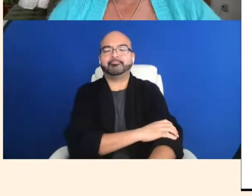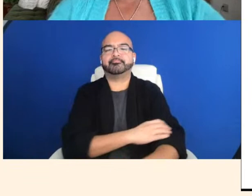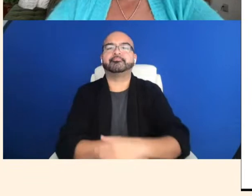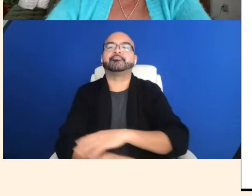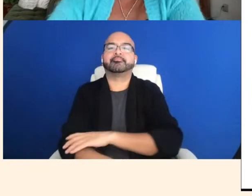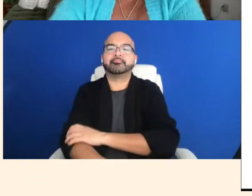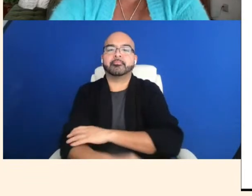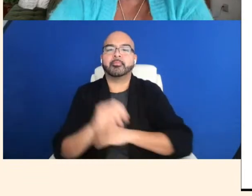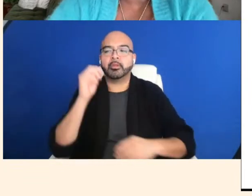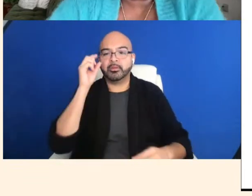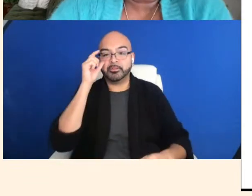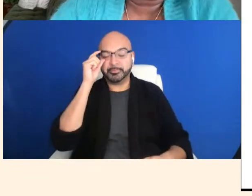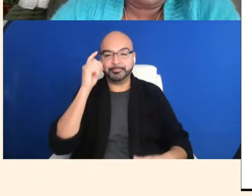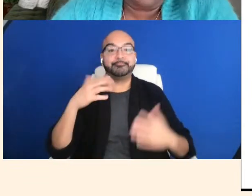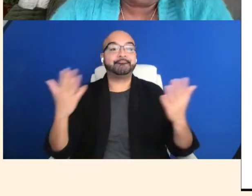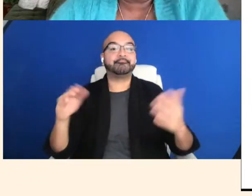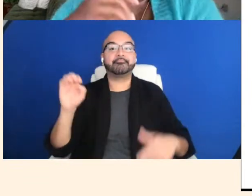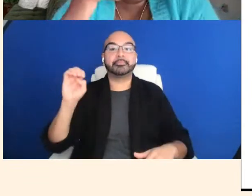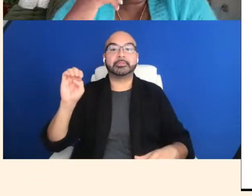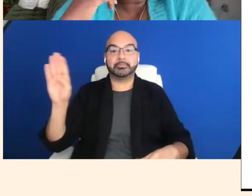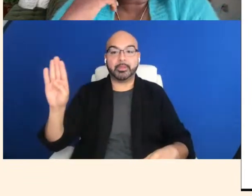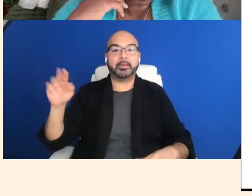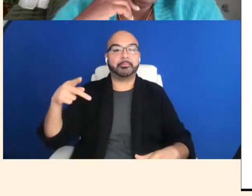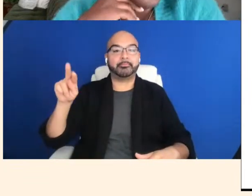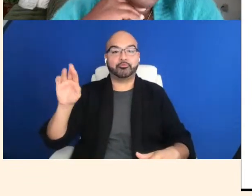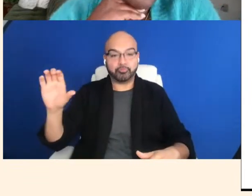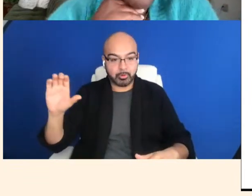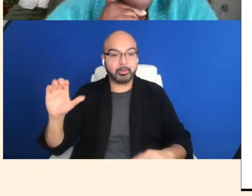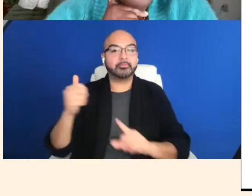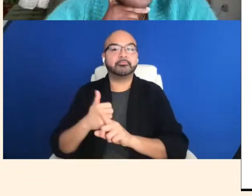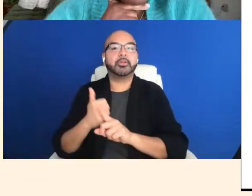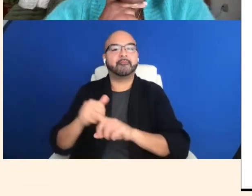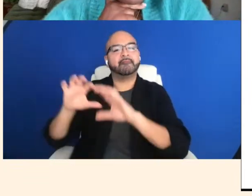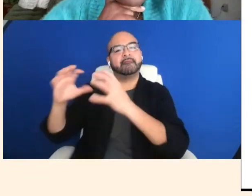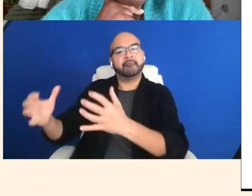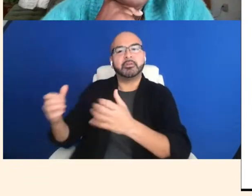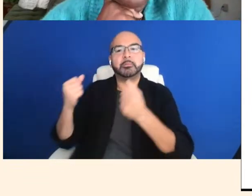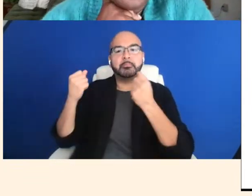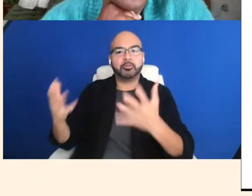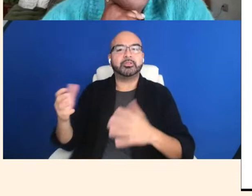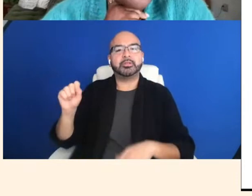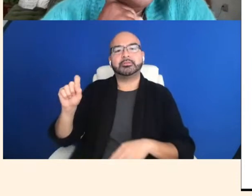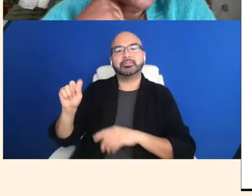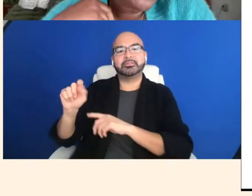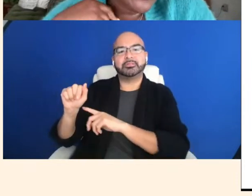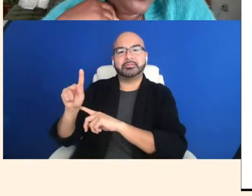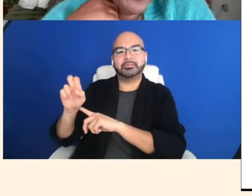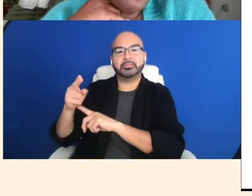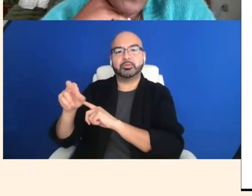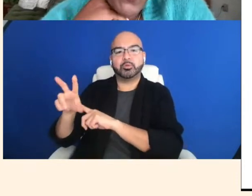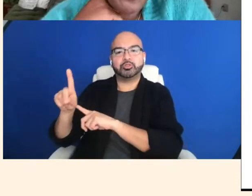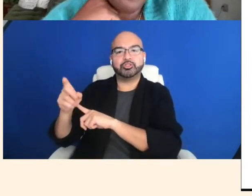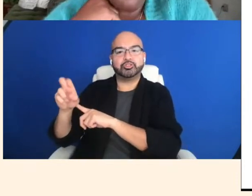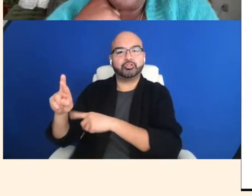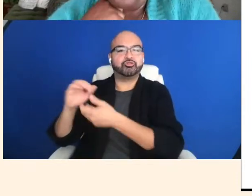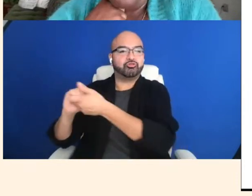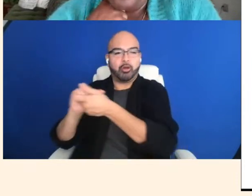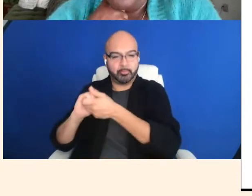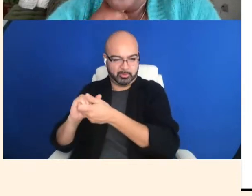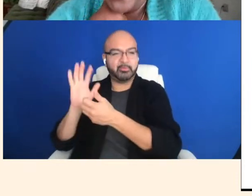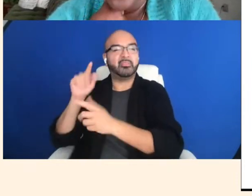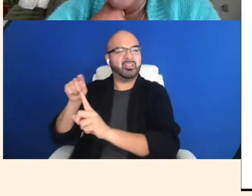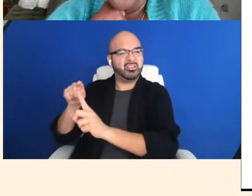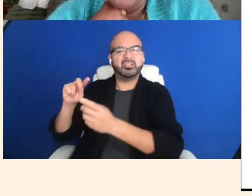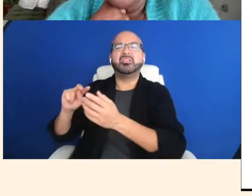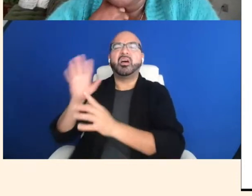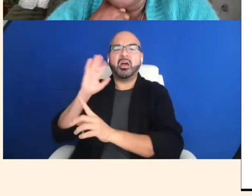So, the East Bay Permanent Real Estate Cooperative is understood as a multi-stakeholder cooperative. And I'll talk a little bit more about our